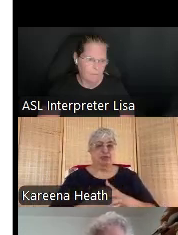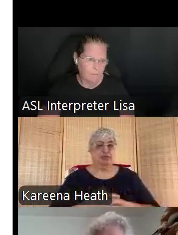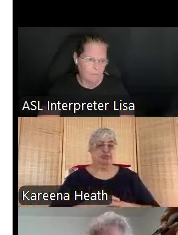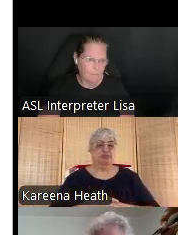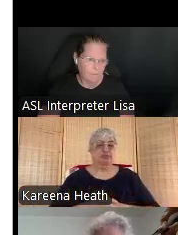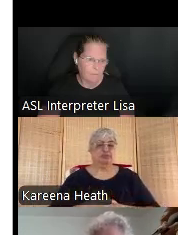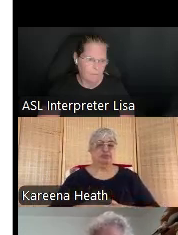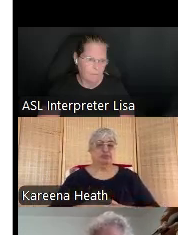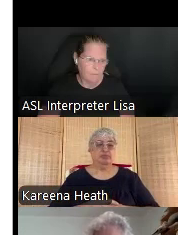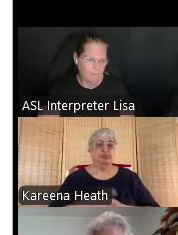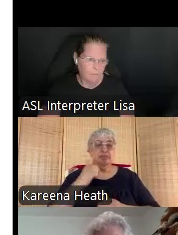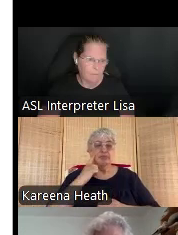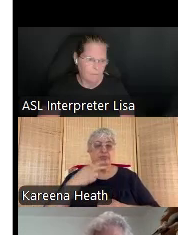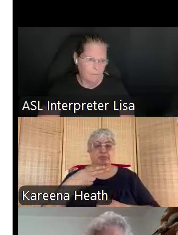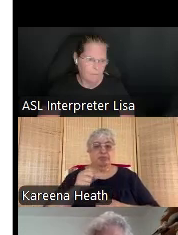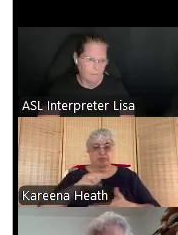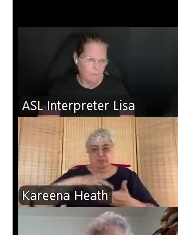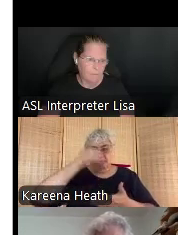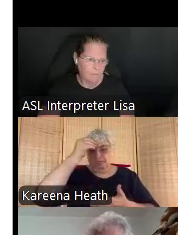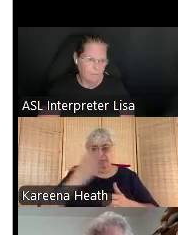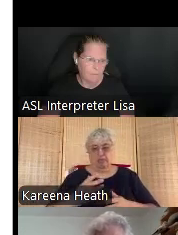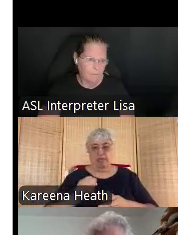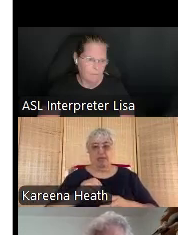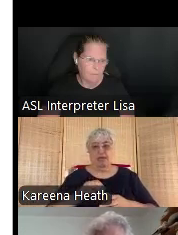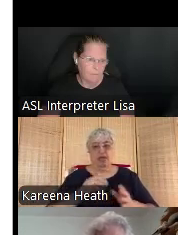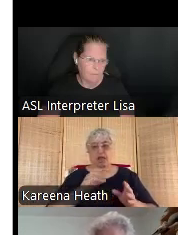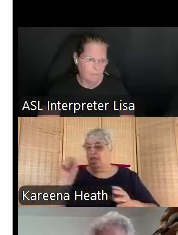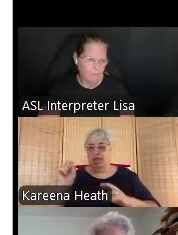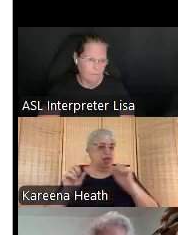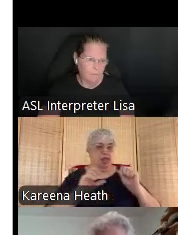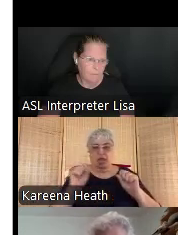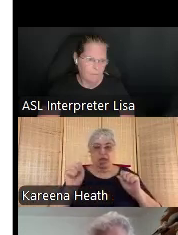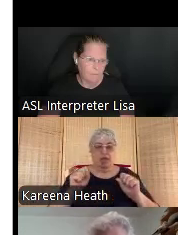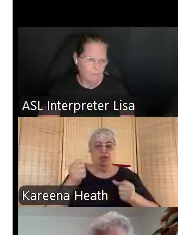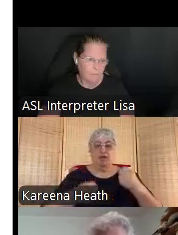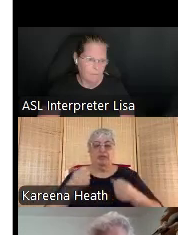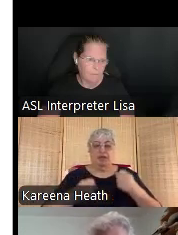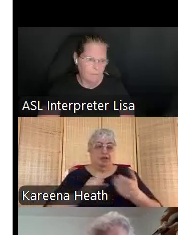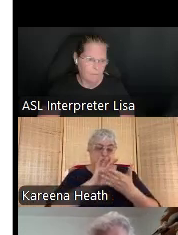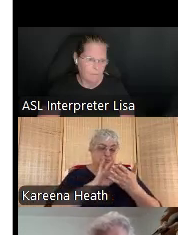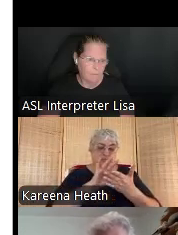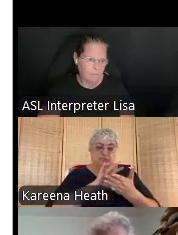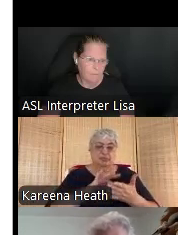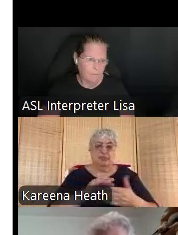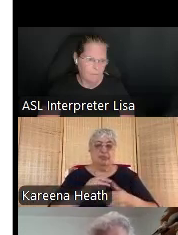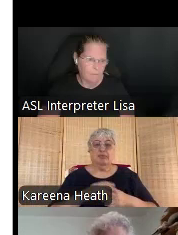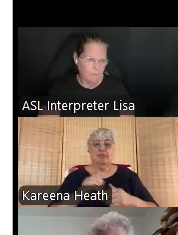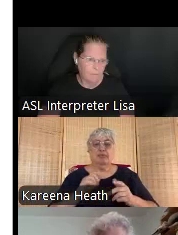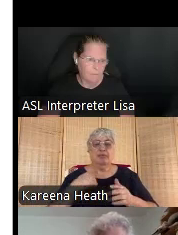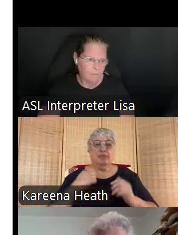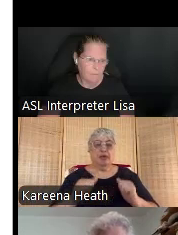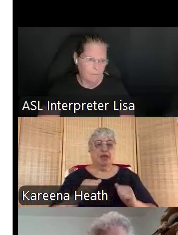where it's a program for high school students on distracted driving. Anybody that wants more information on that, you can let us